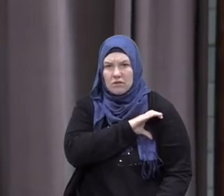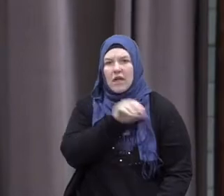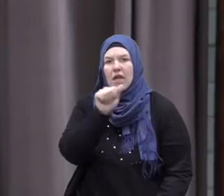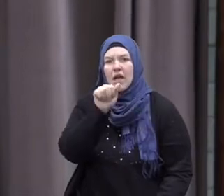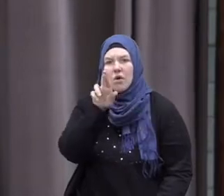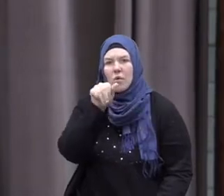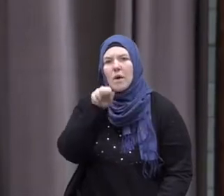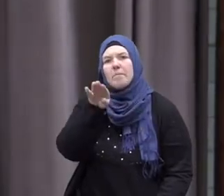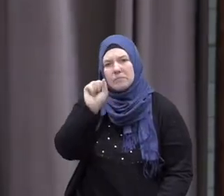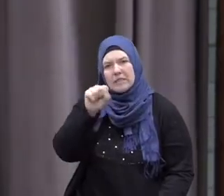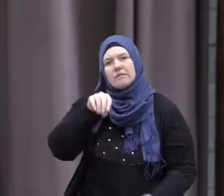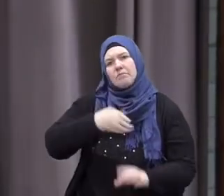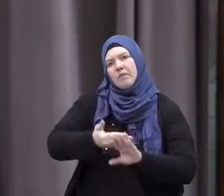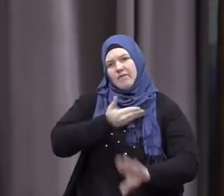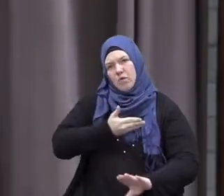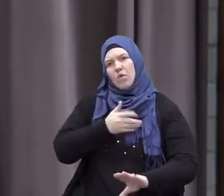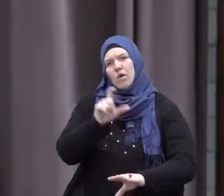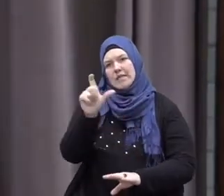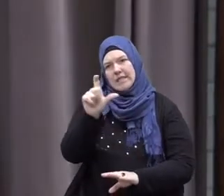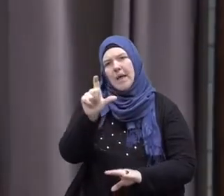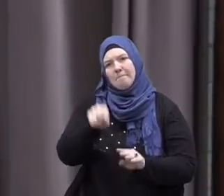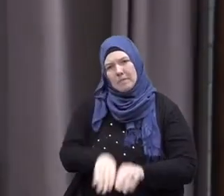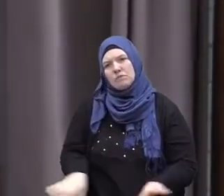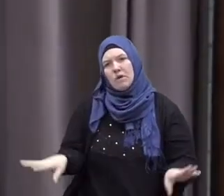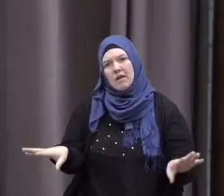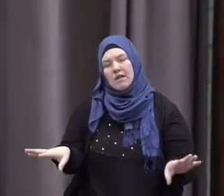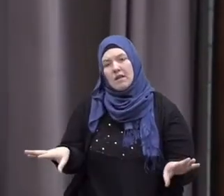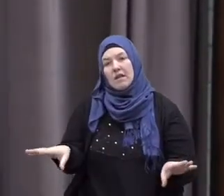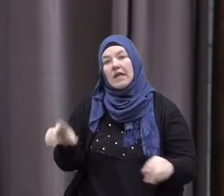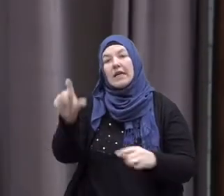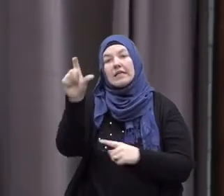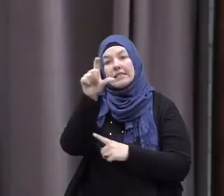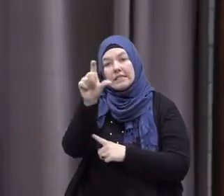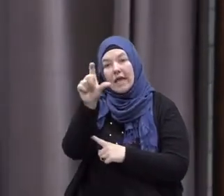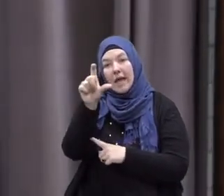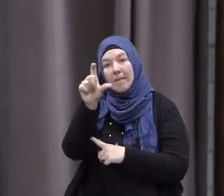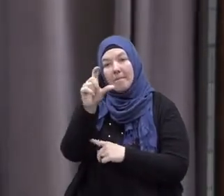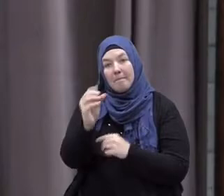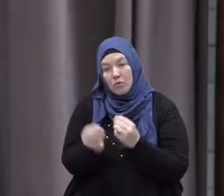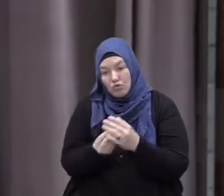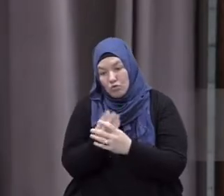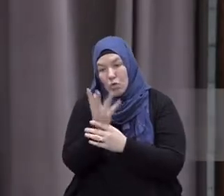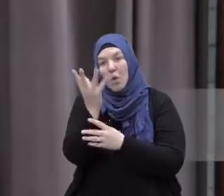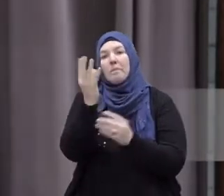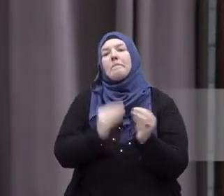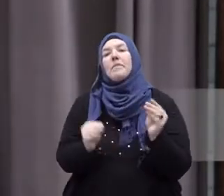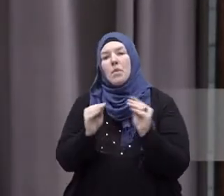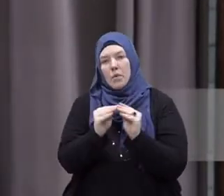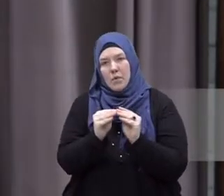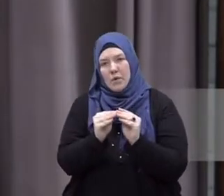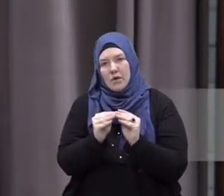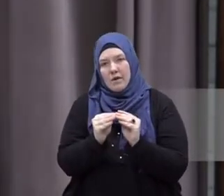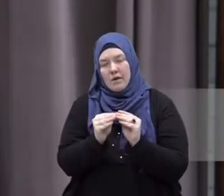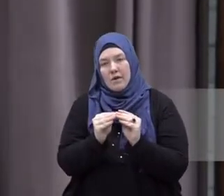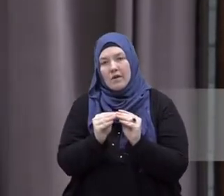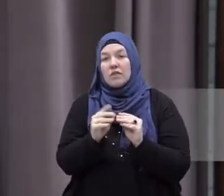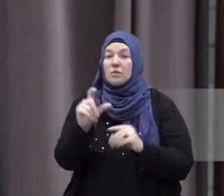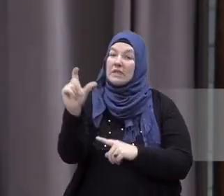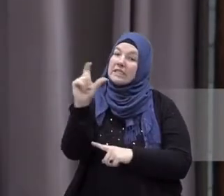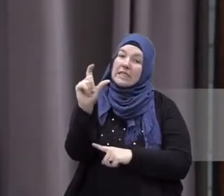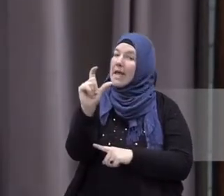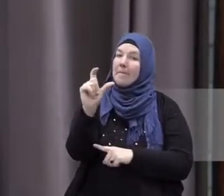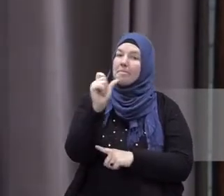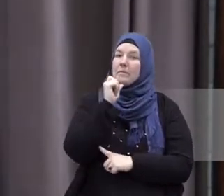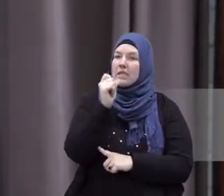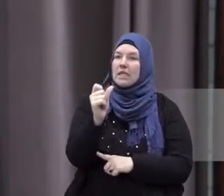Arabs in the Jahiliyyah that Islam groomed further and enhanced. So Islam did